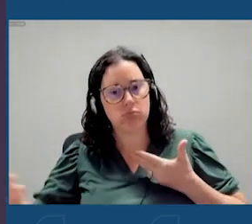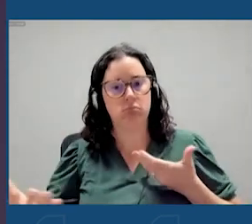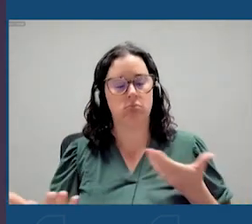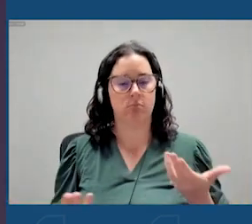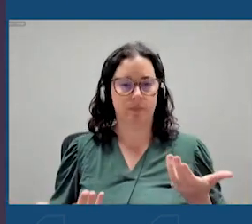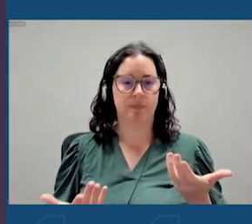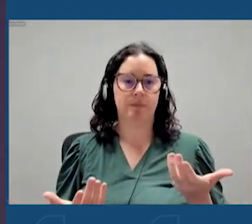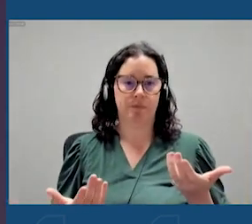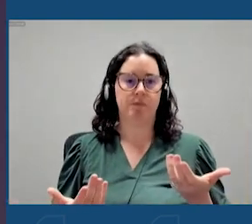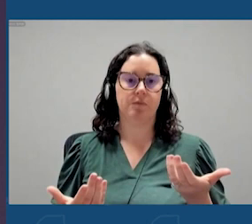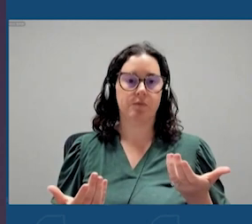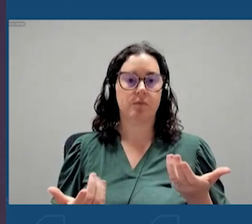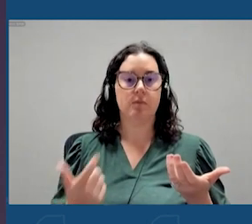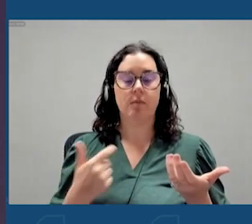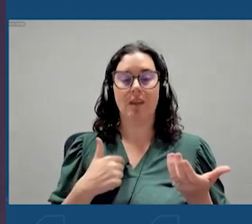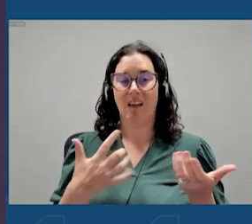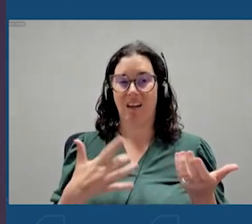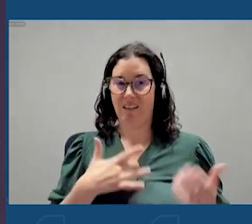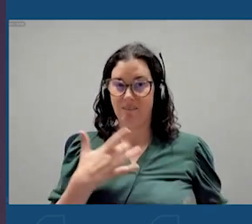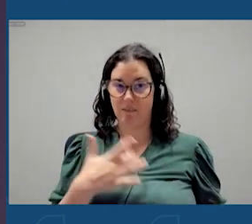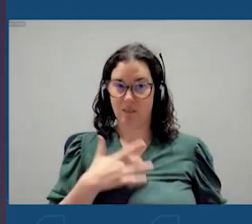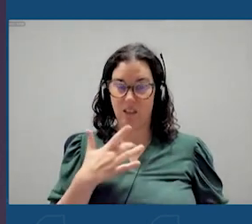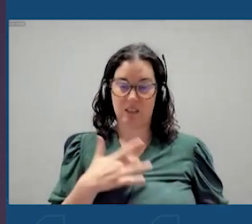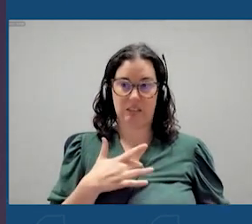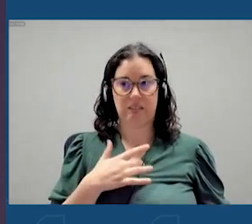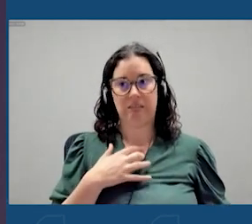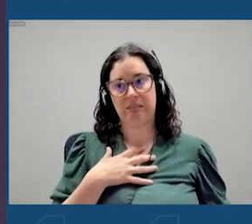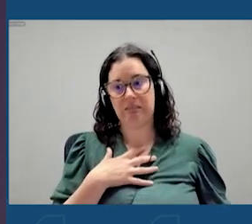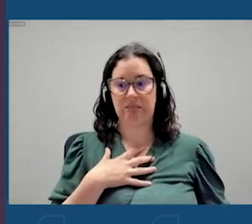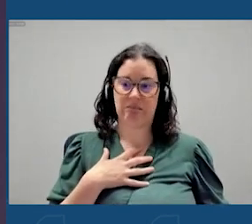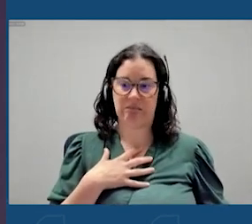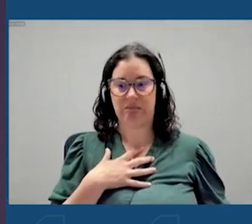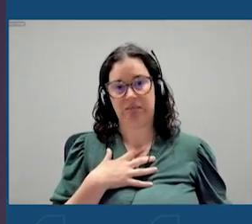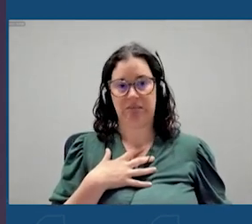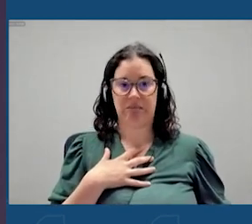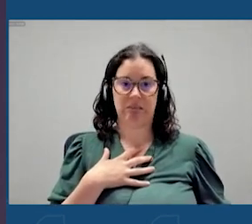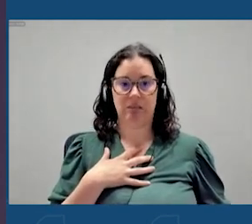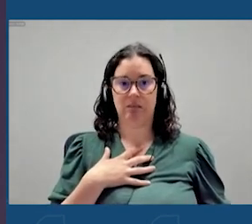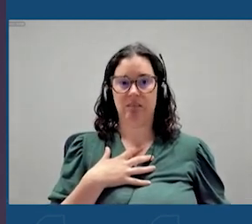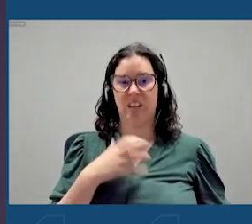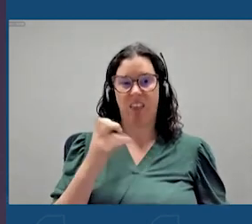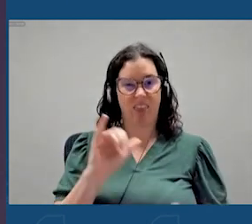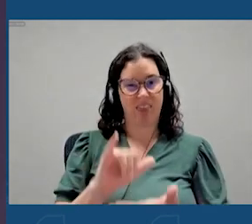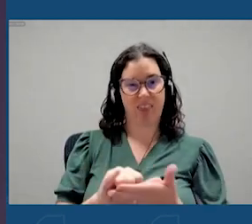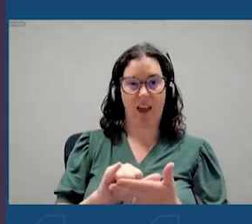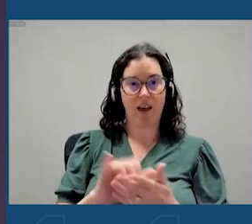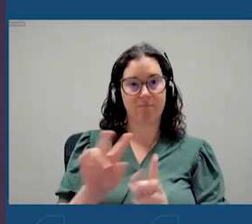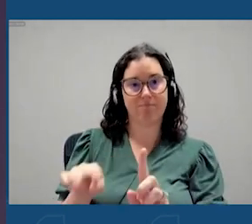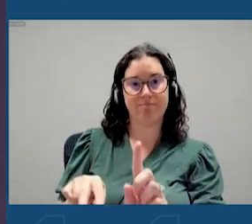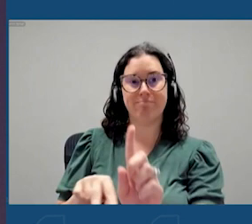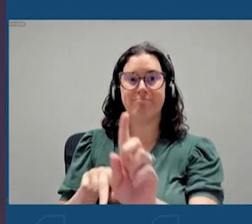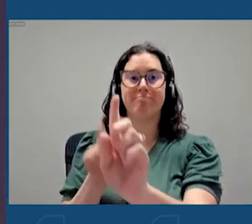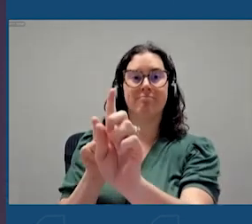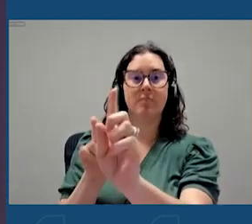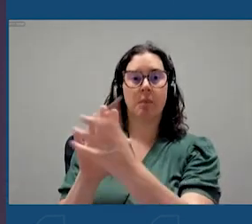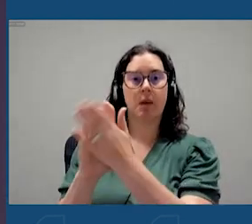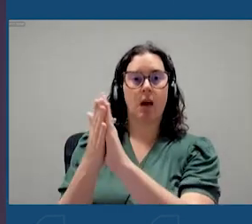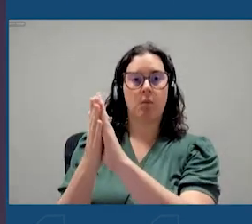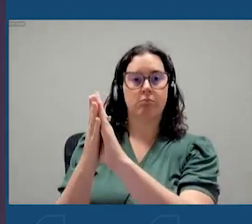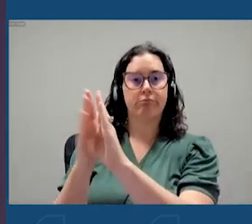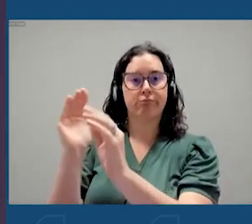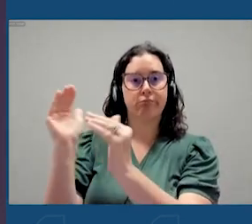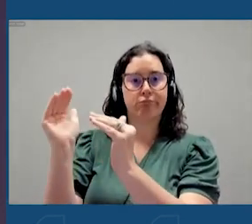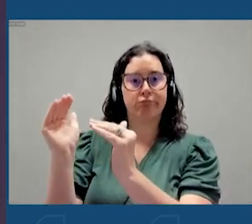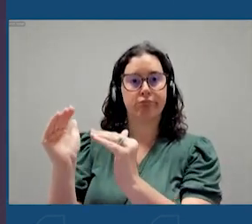So when I feel that there's a diminution of that reputation by people who are